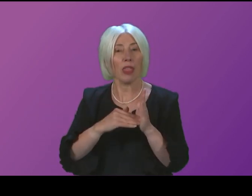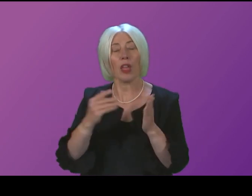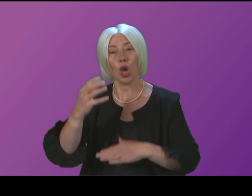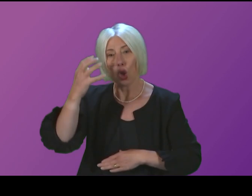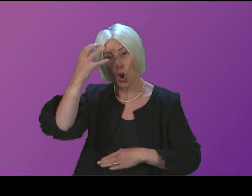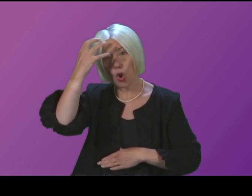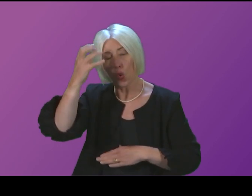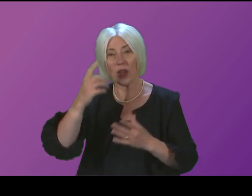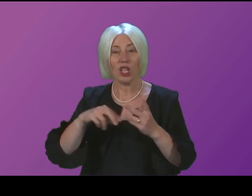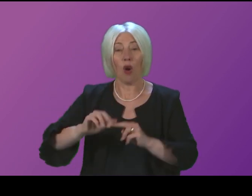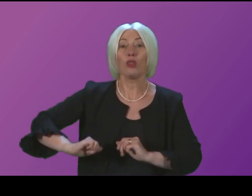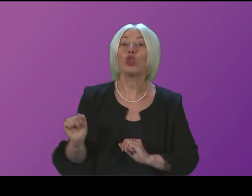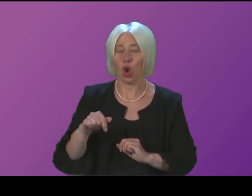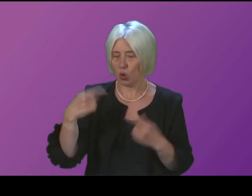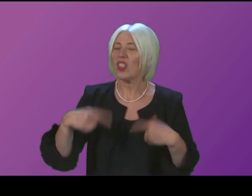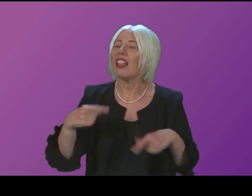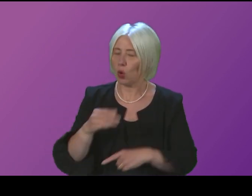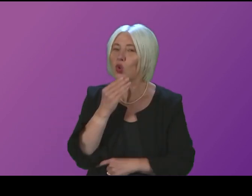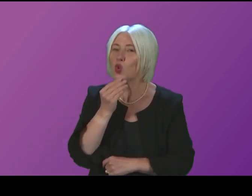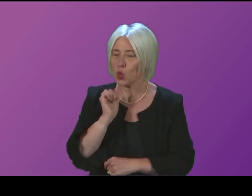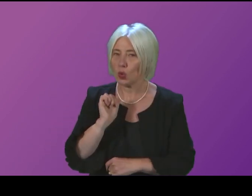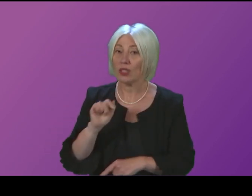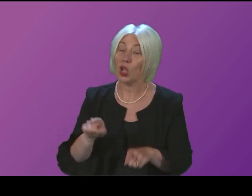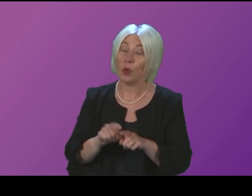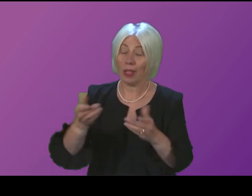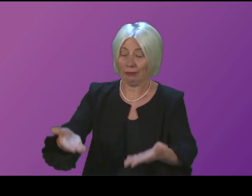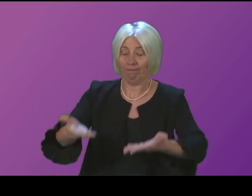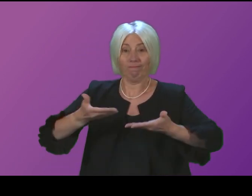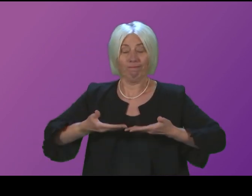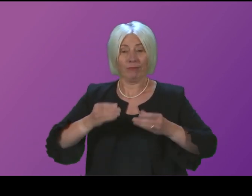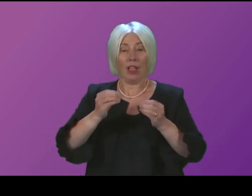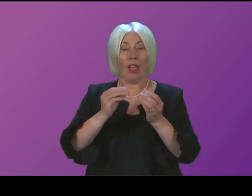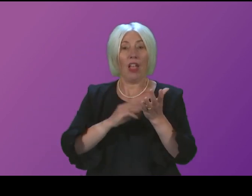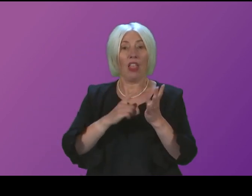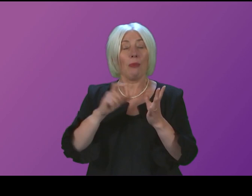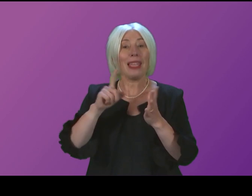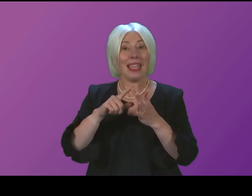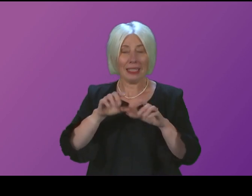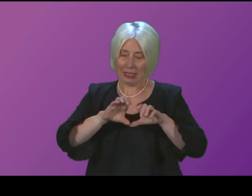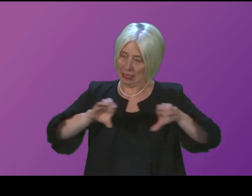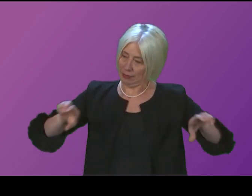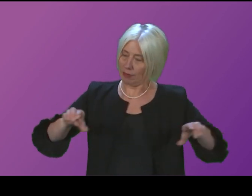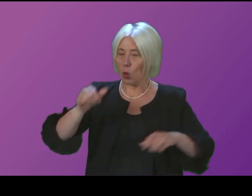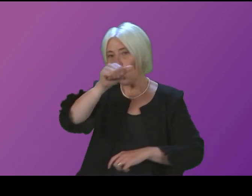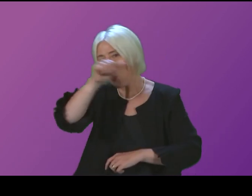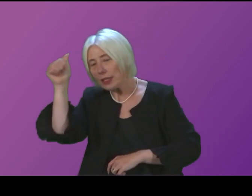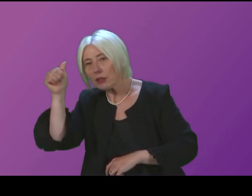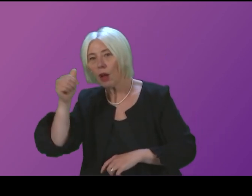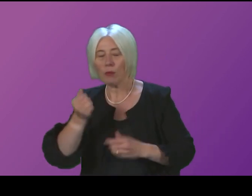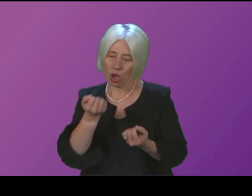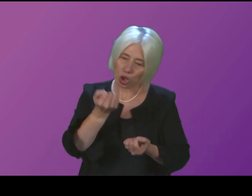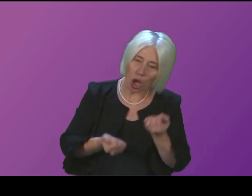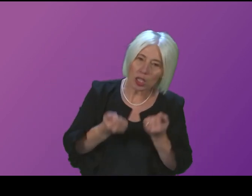used. She also presented us with our treasured mace. Its words, wisdom, justice,